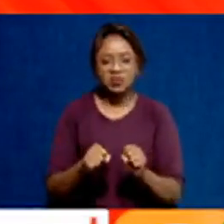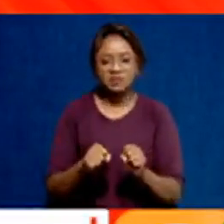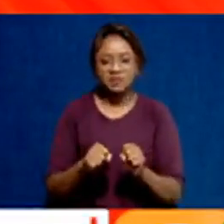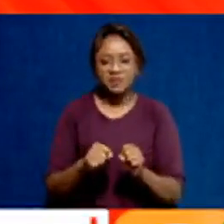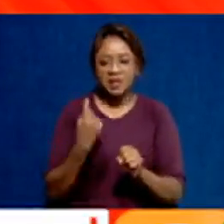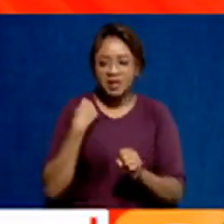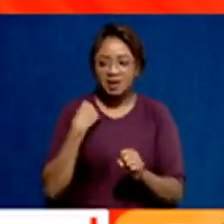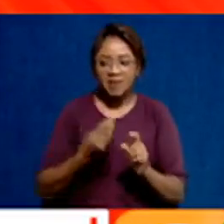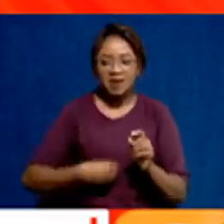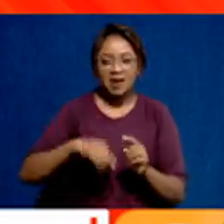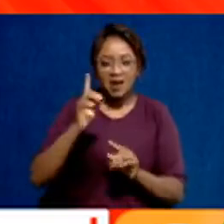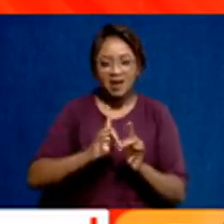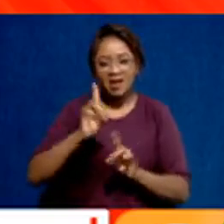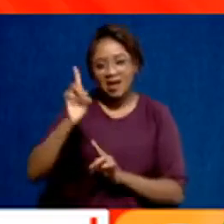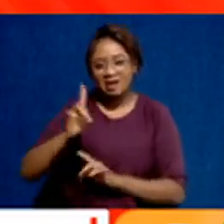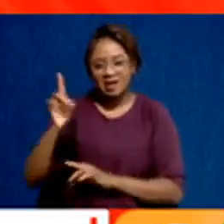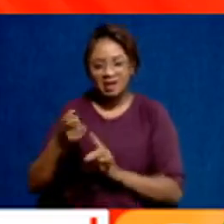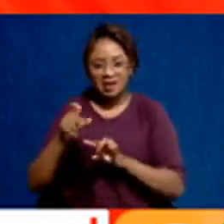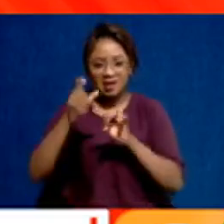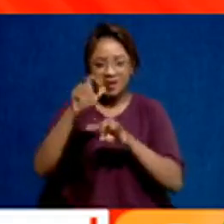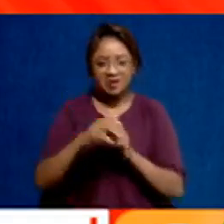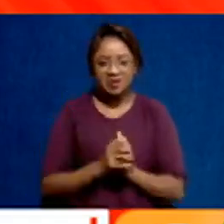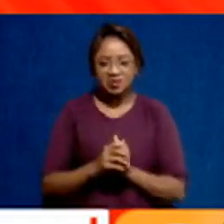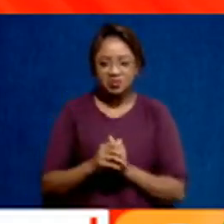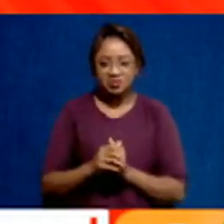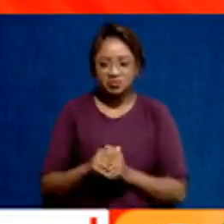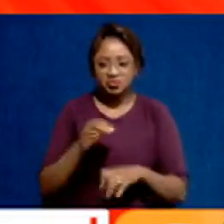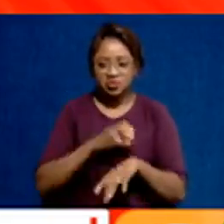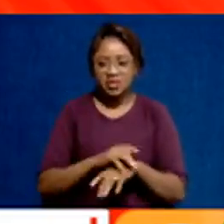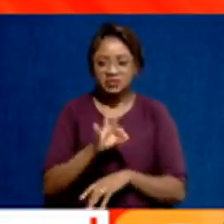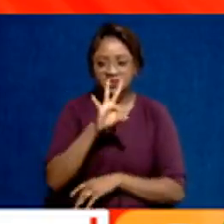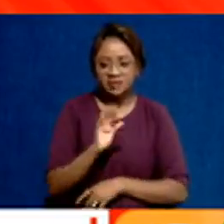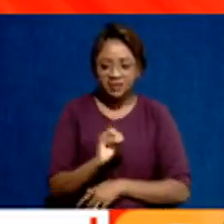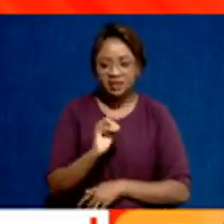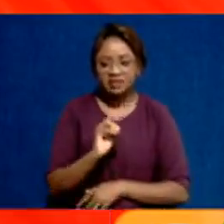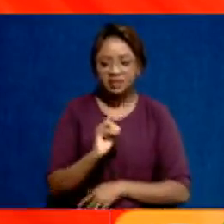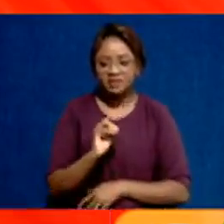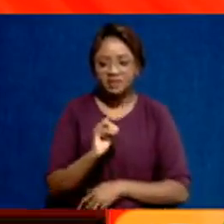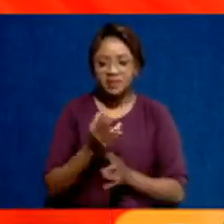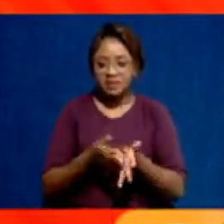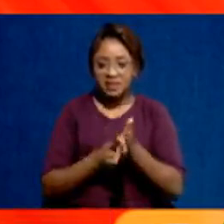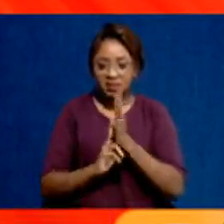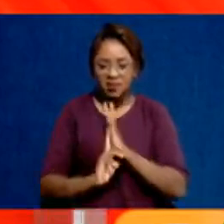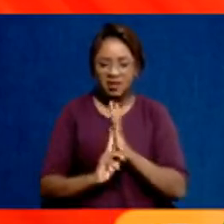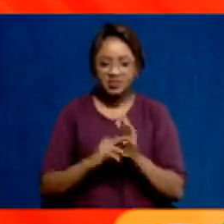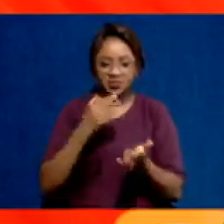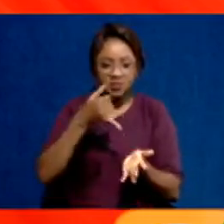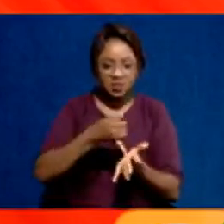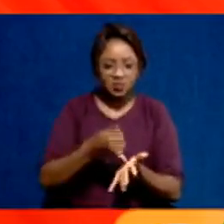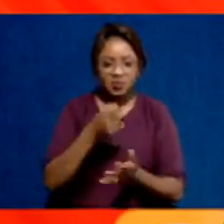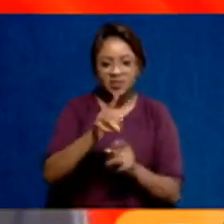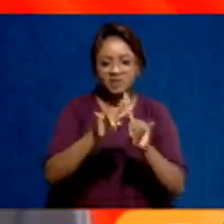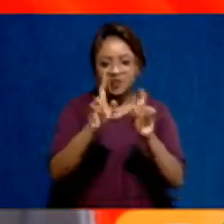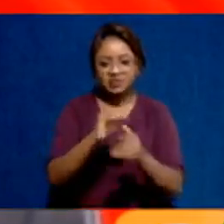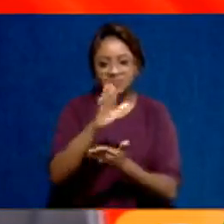registered candidates to meet the minimum threshold of 30 candidates required to be enlisted as an